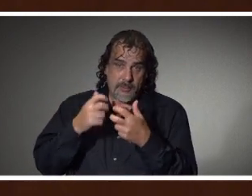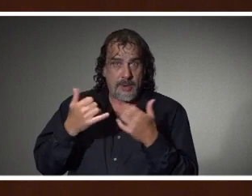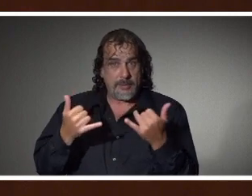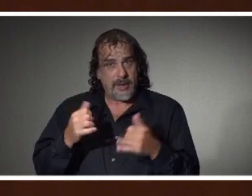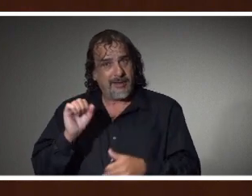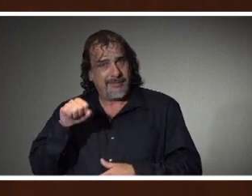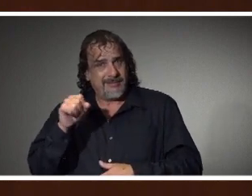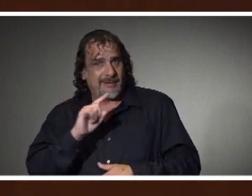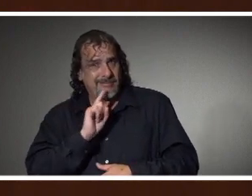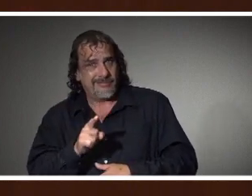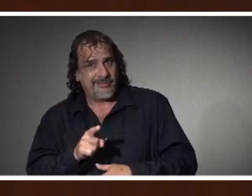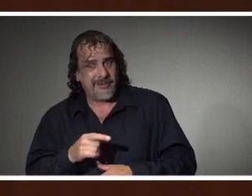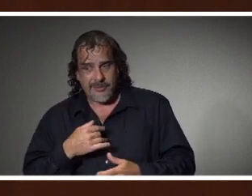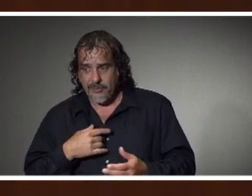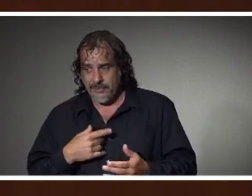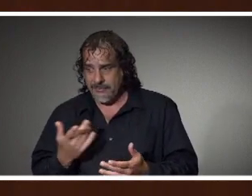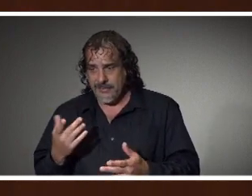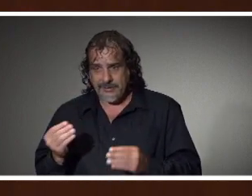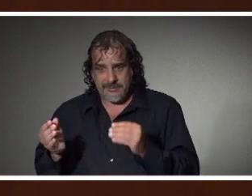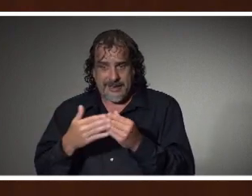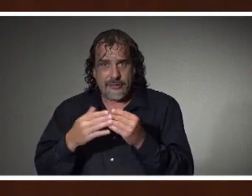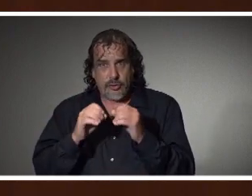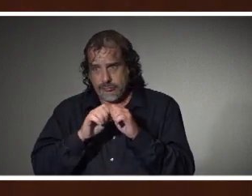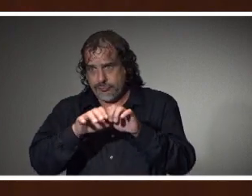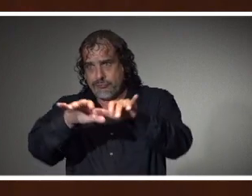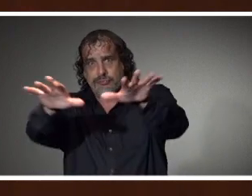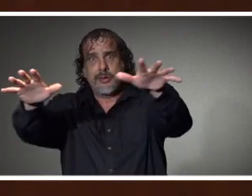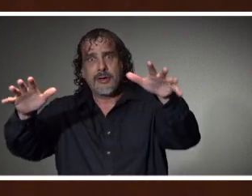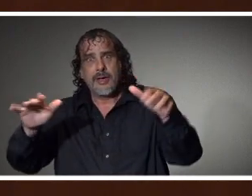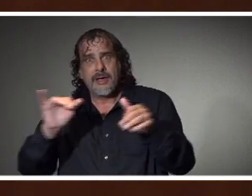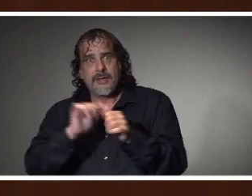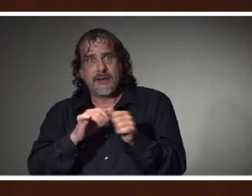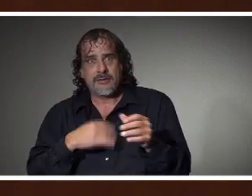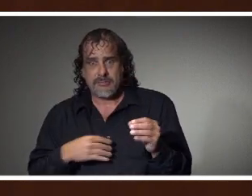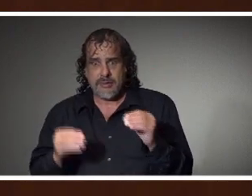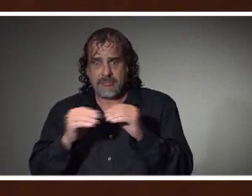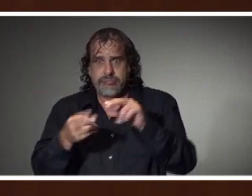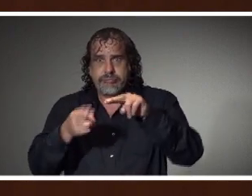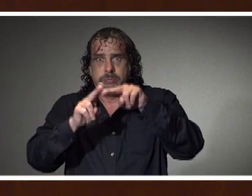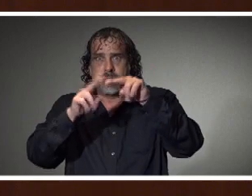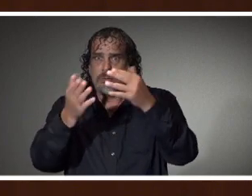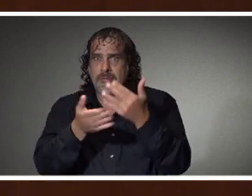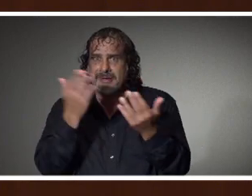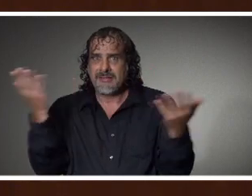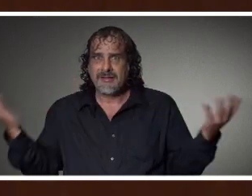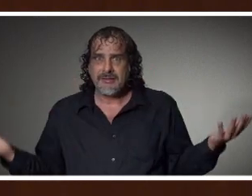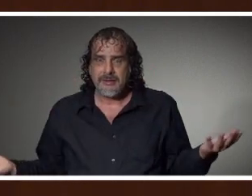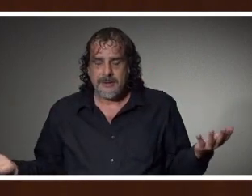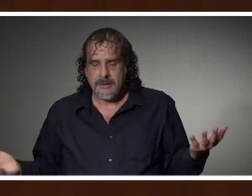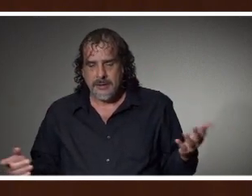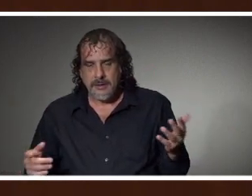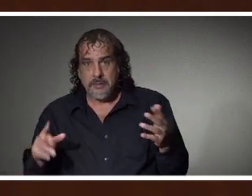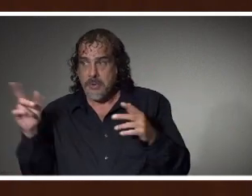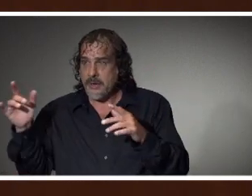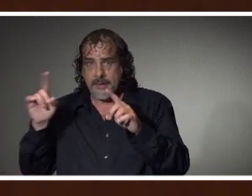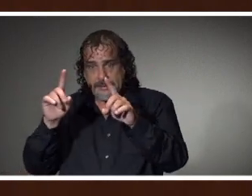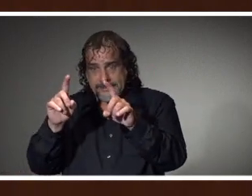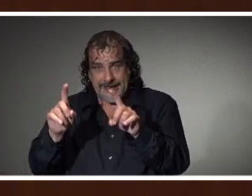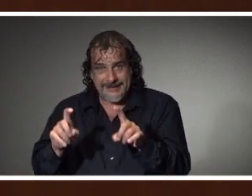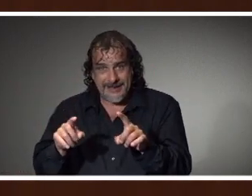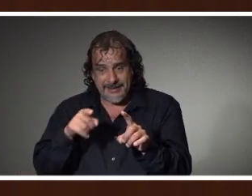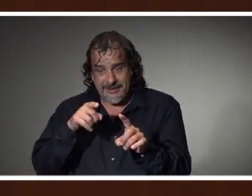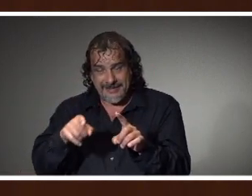absolutely. If you have a more transmissible virus, it's going to be more problematic. So the studies that have been done so far show that that